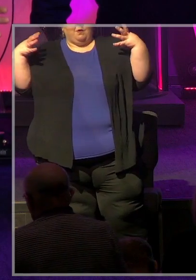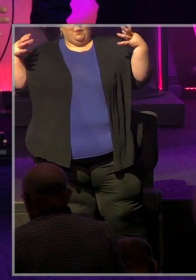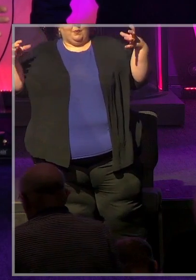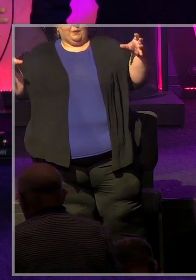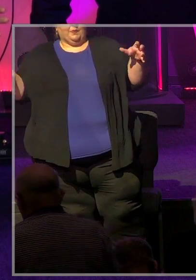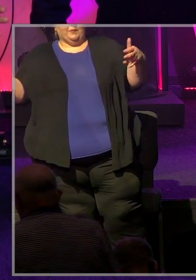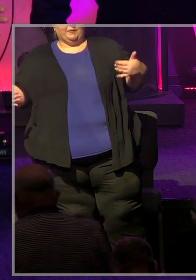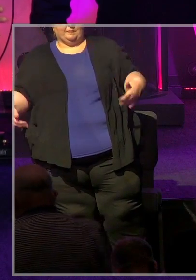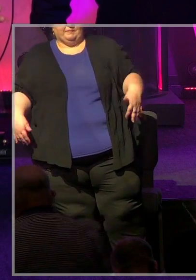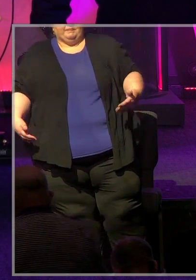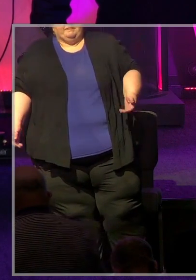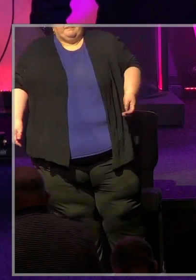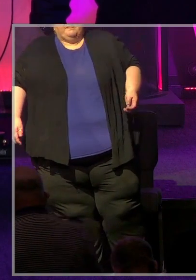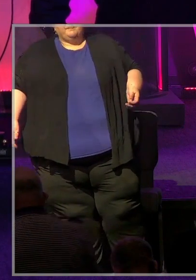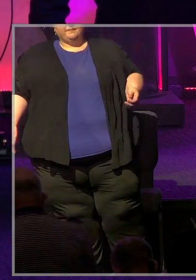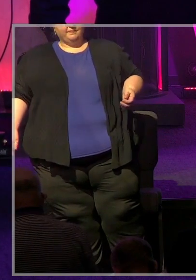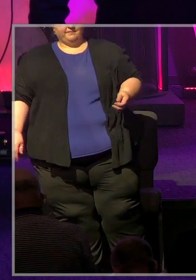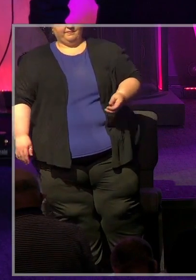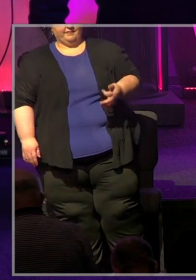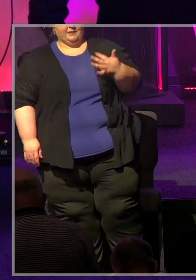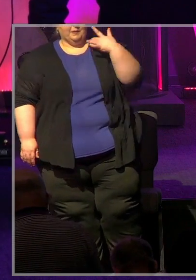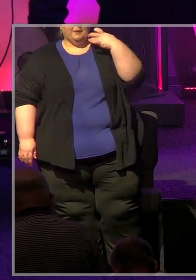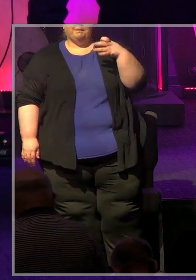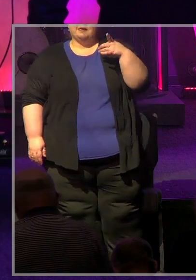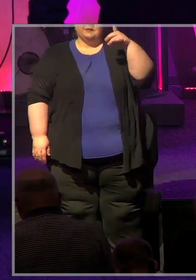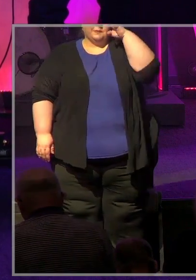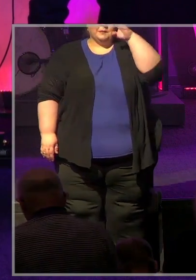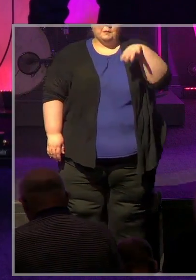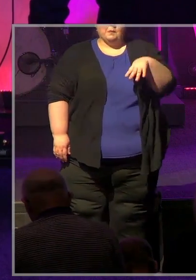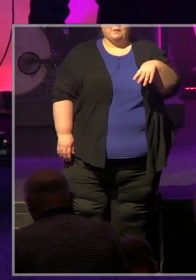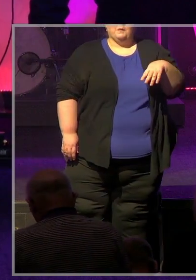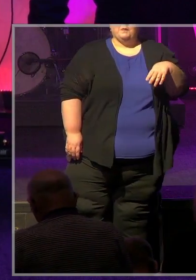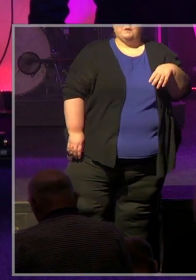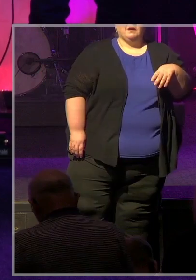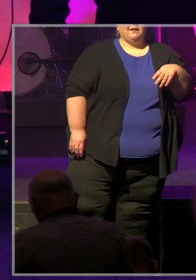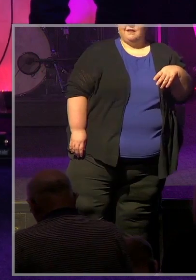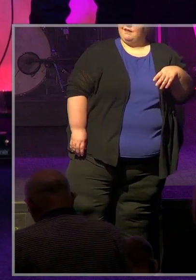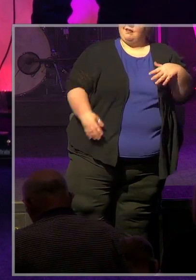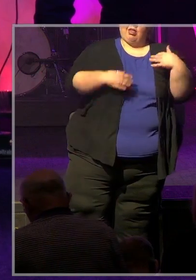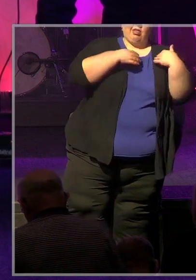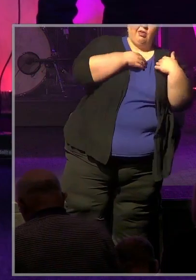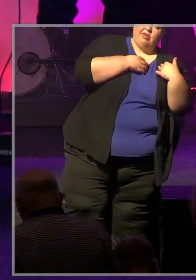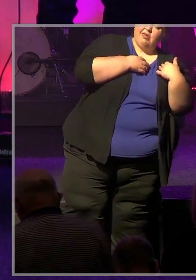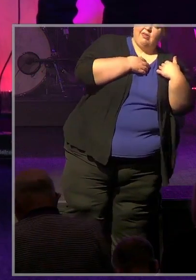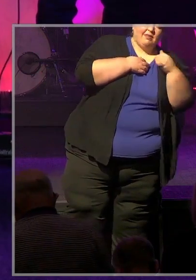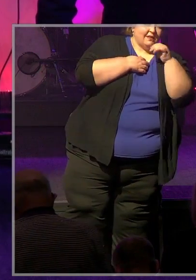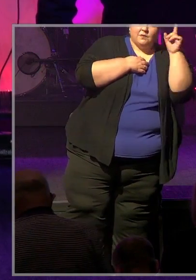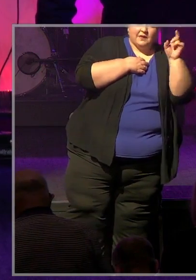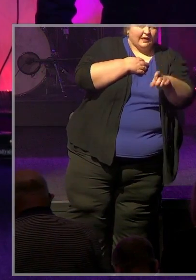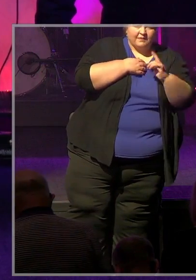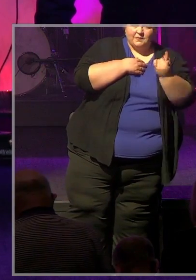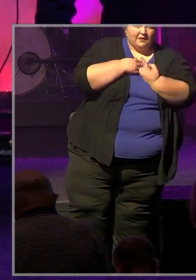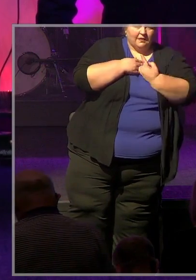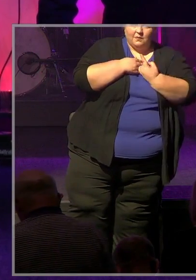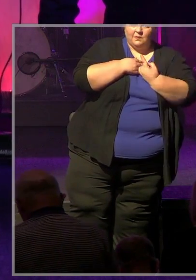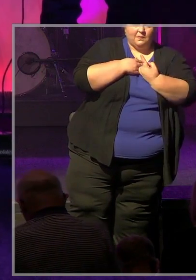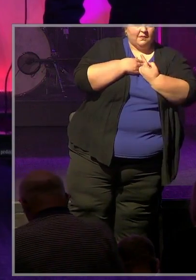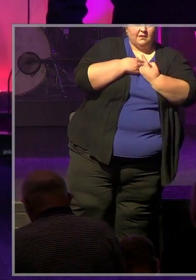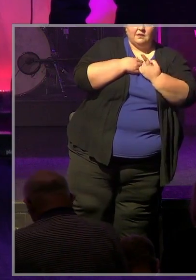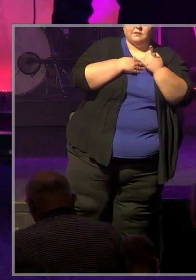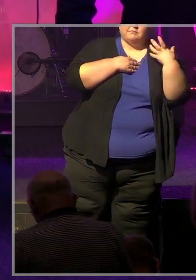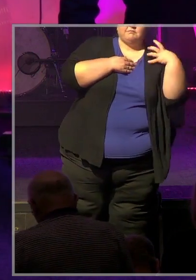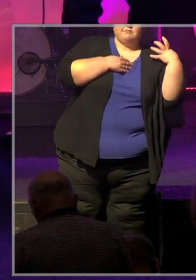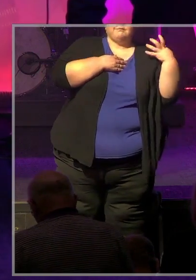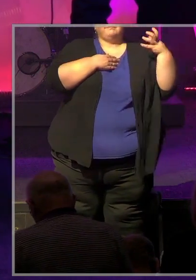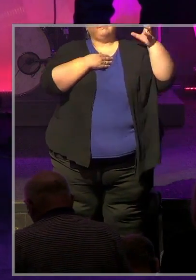in? Because we know that we don't have to carry heavy burdens by ourselves, that is in your